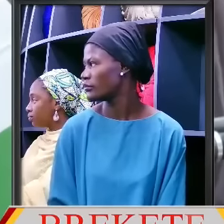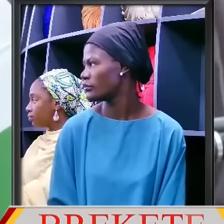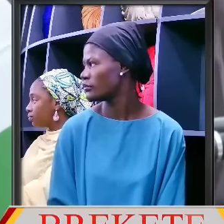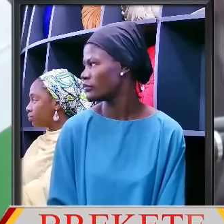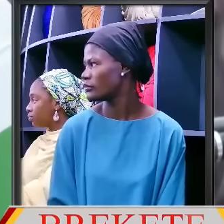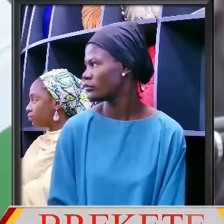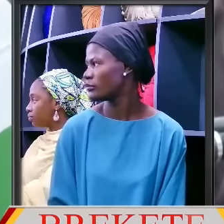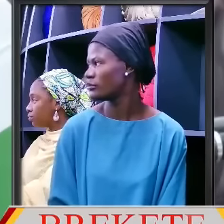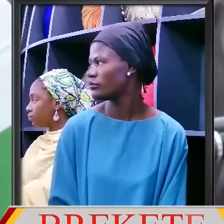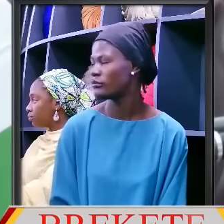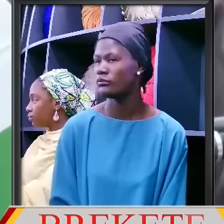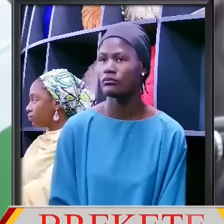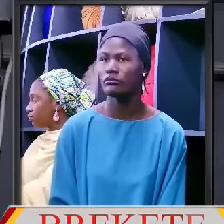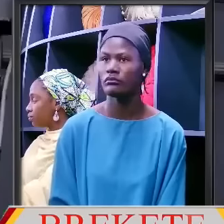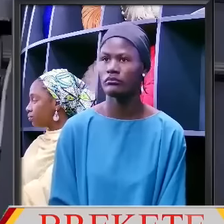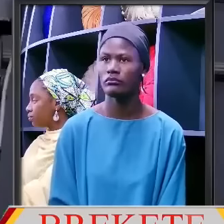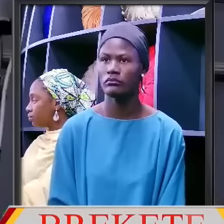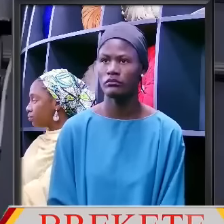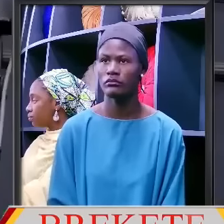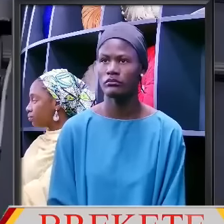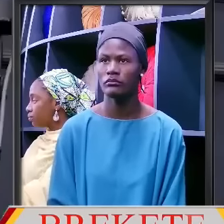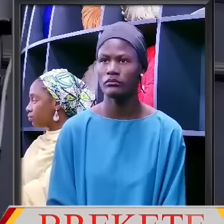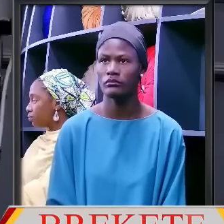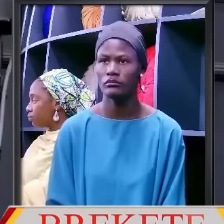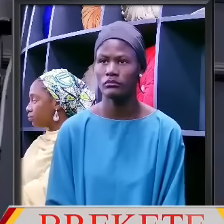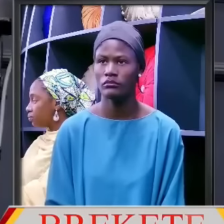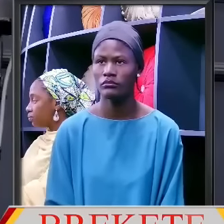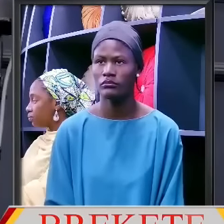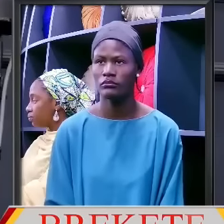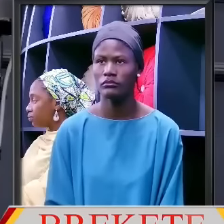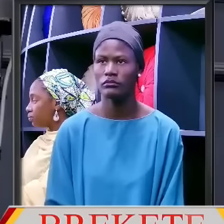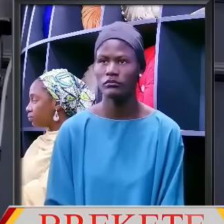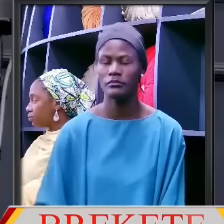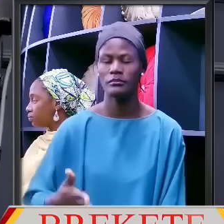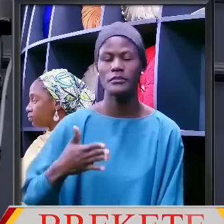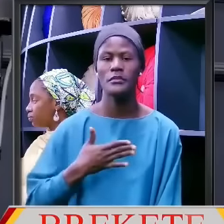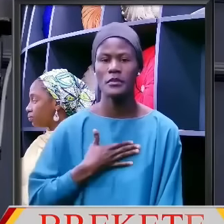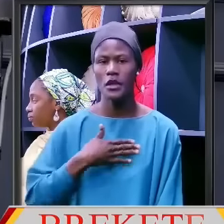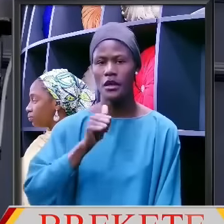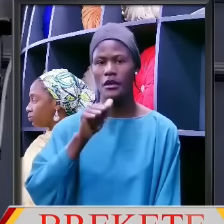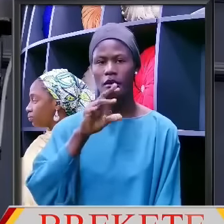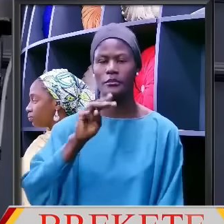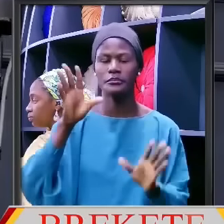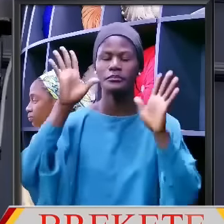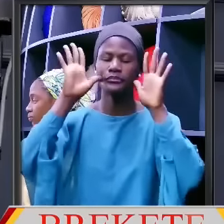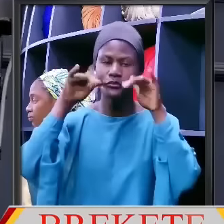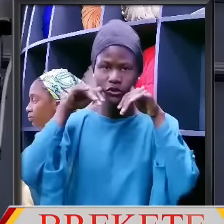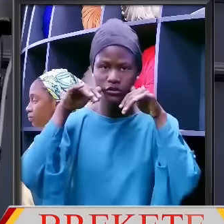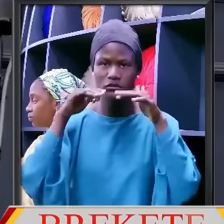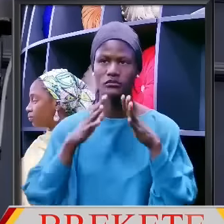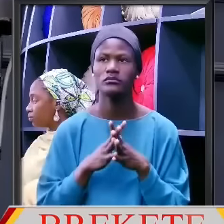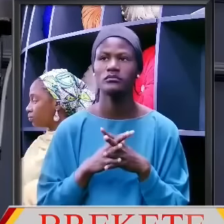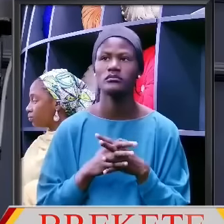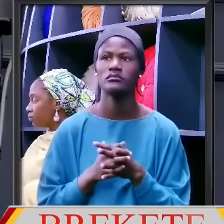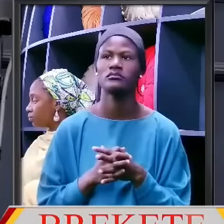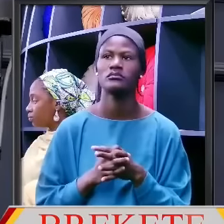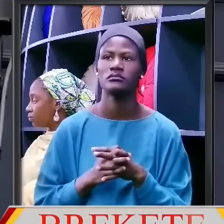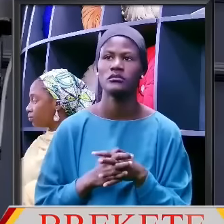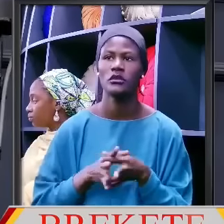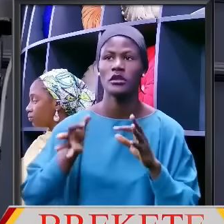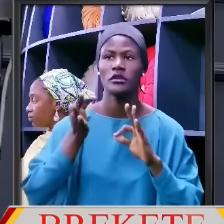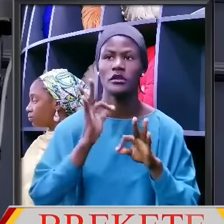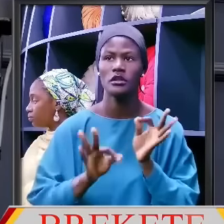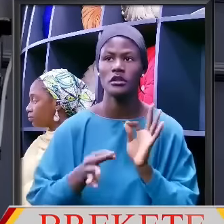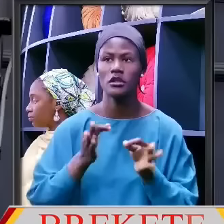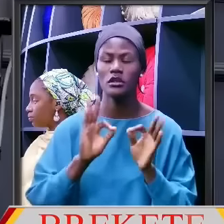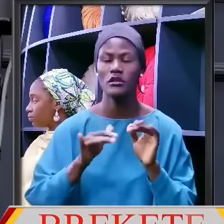His lordship. I don't want to do mistake. Me na Muslim I be. You understand? And